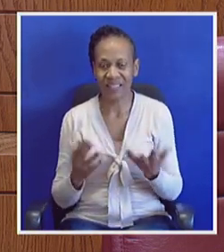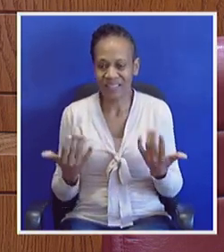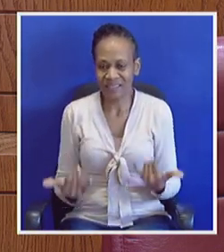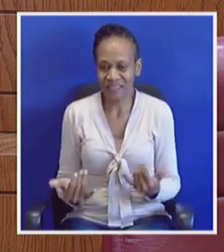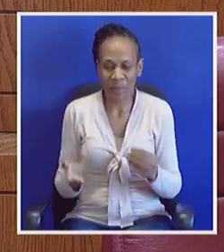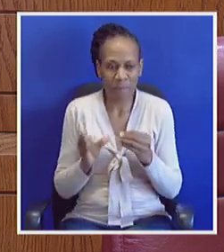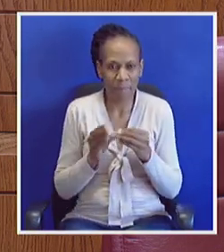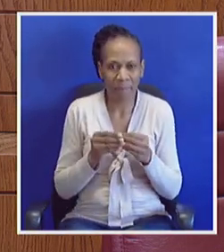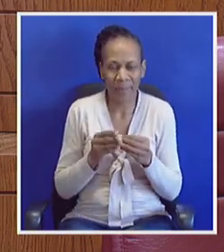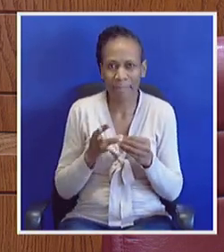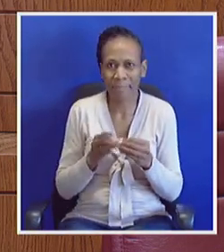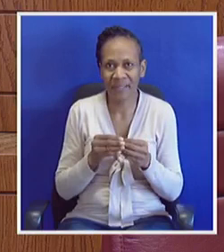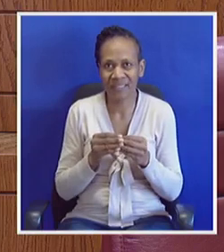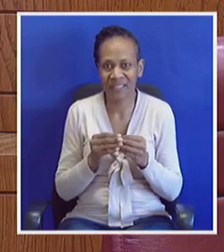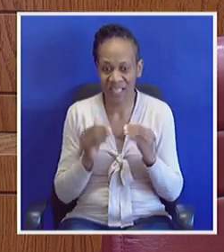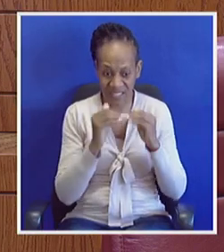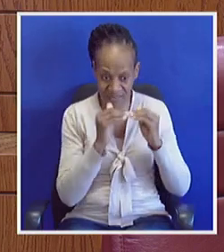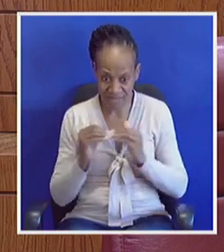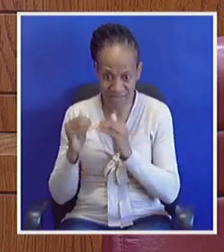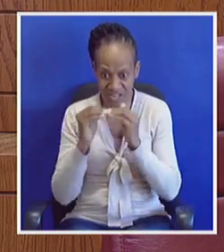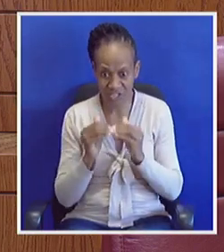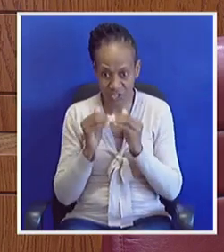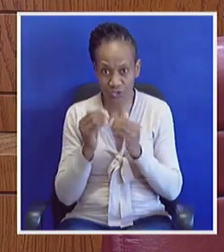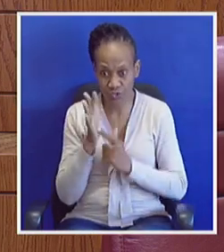members are treated unequally.